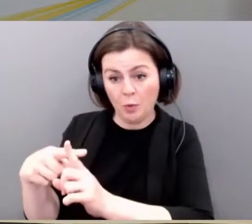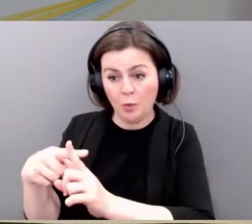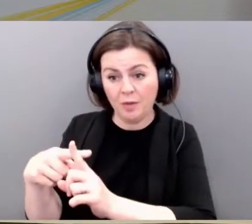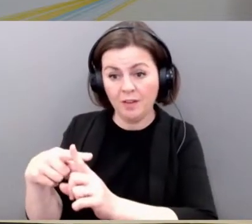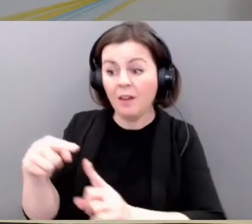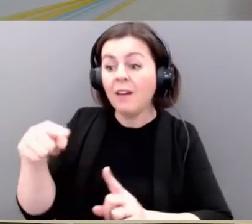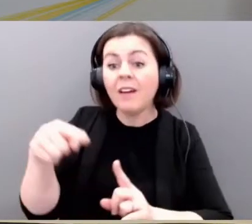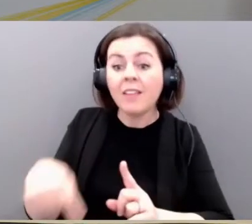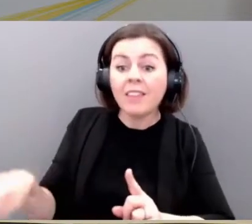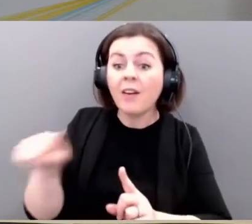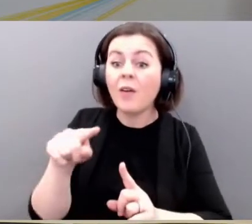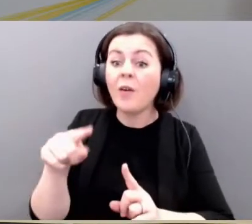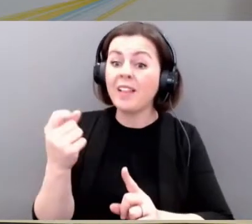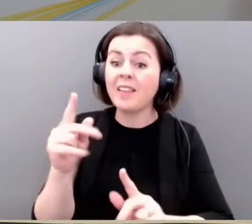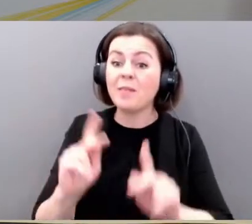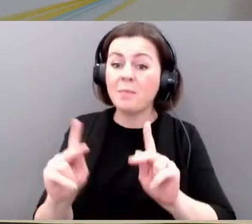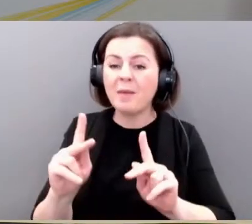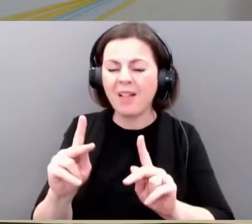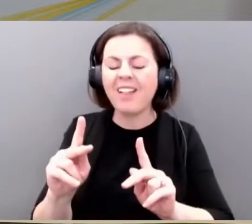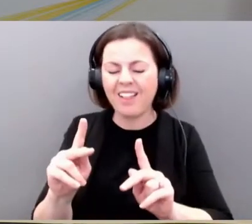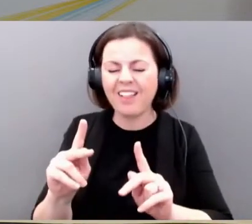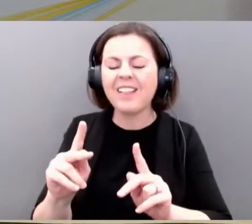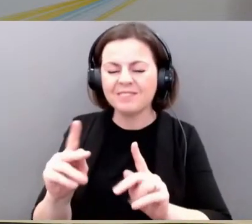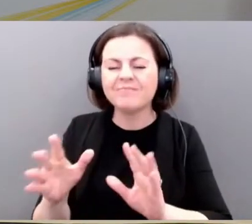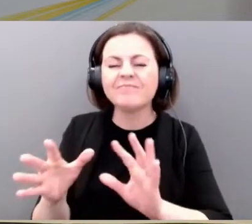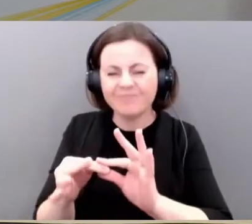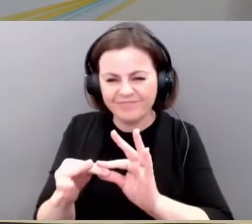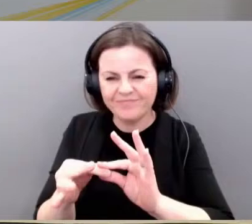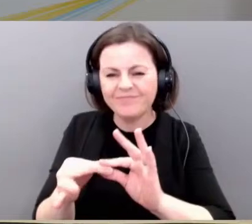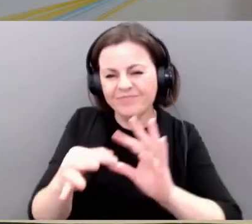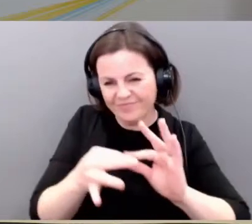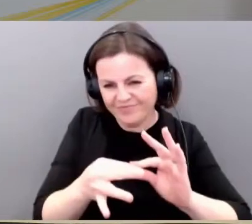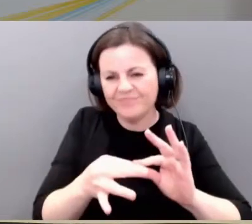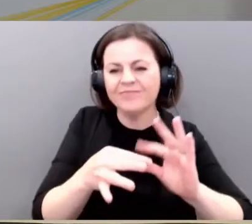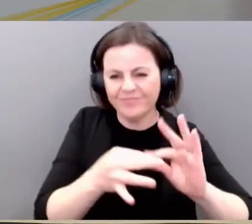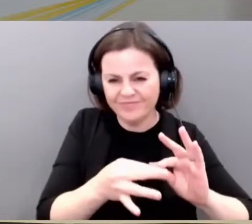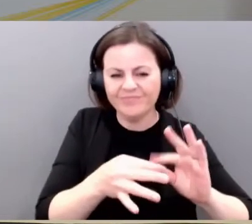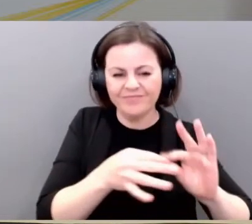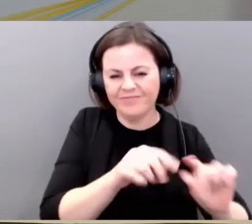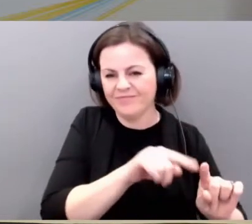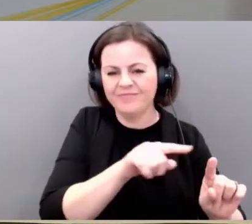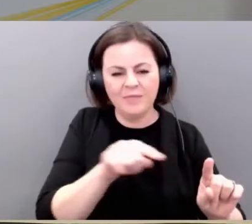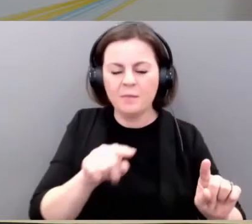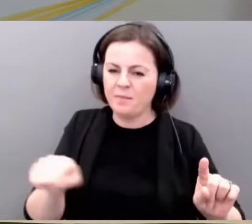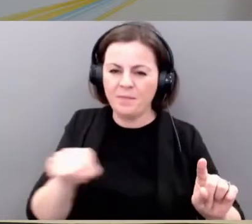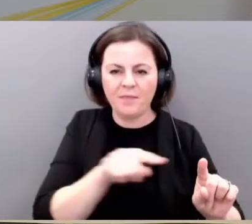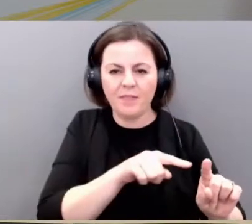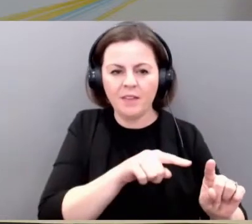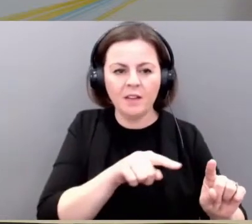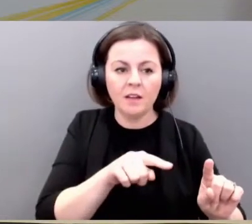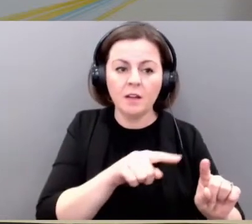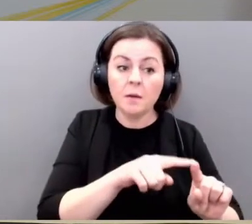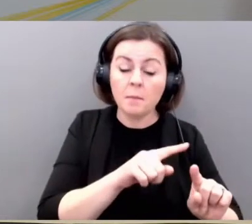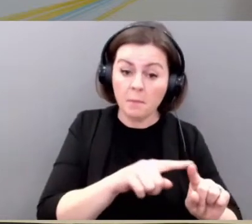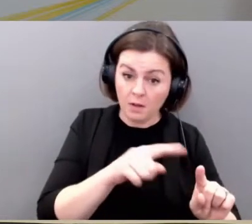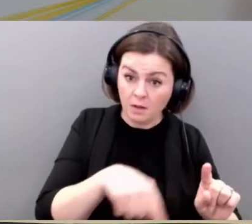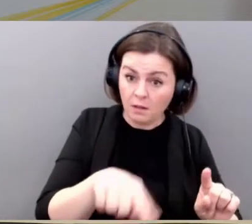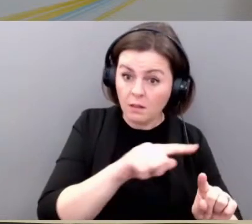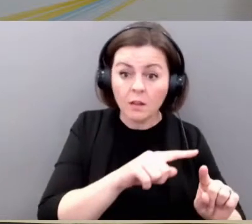contacts of one another, so they are epi-linked, and there's no confirmed connection to out-of-province